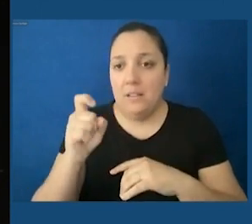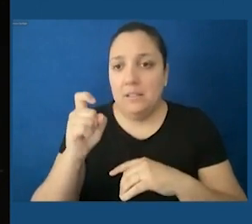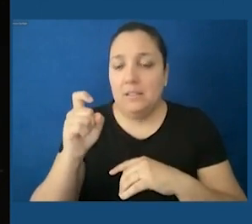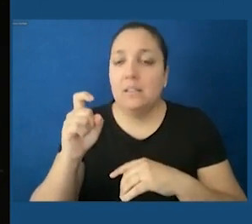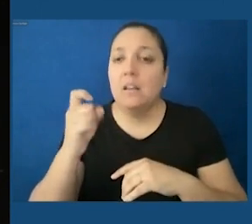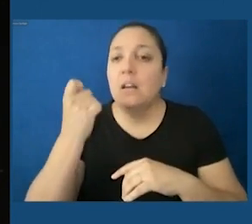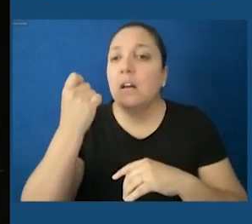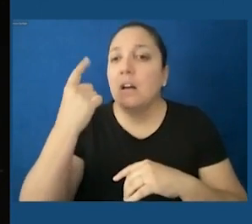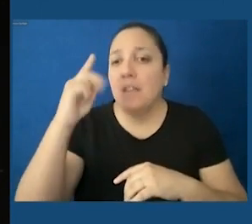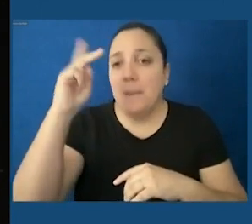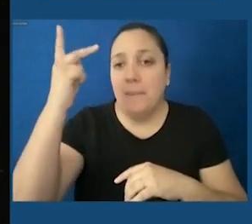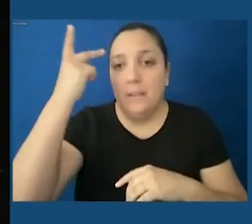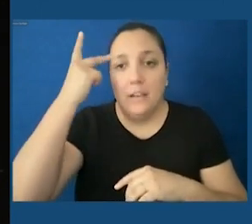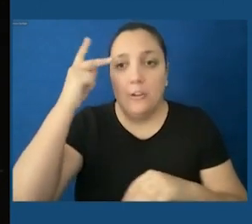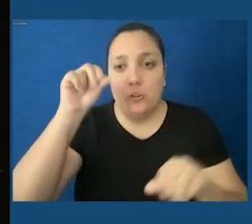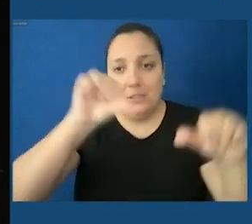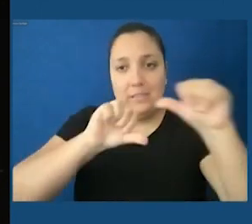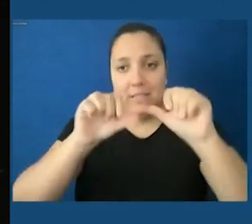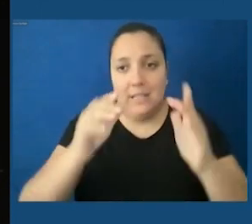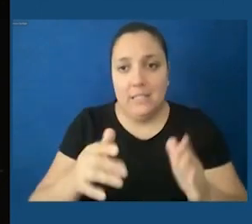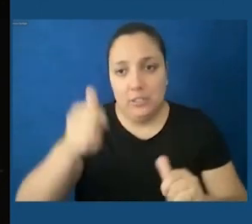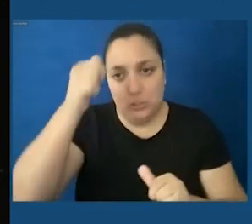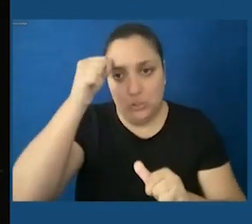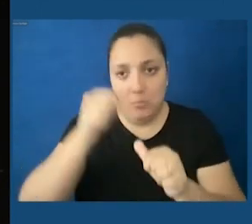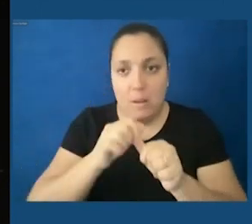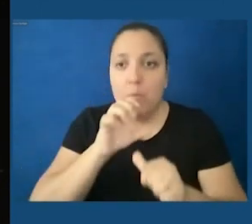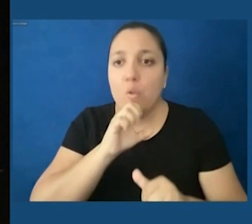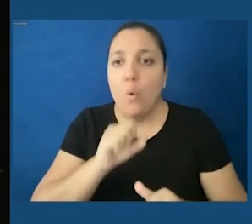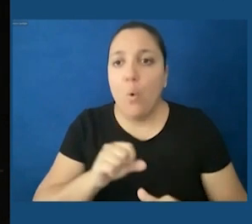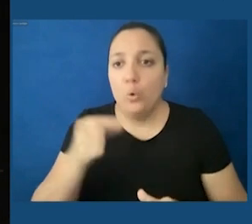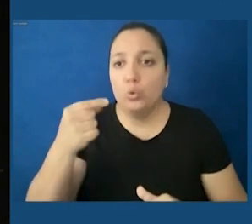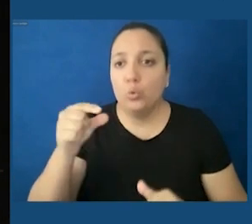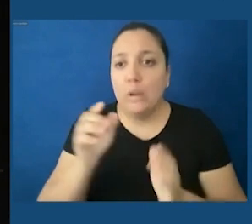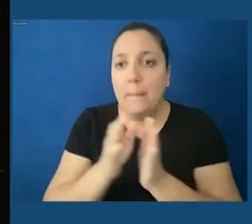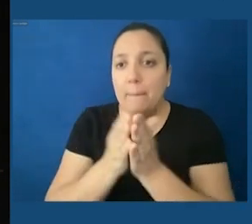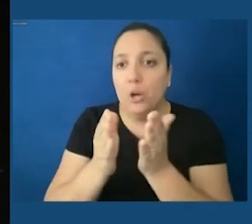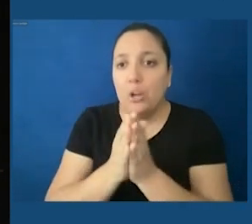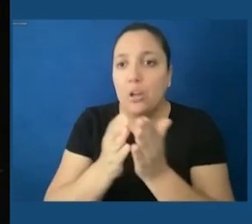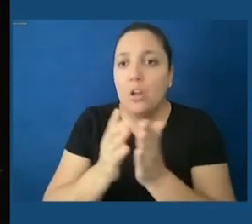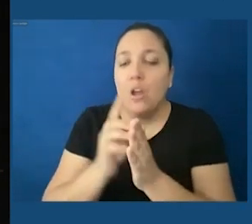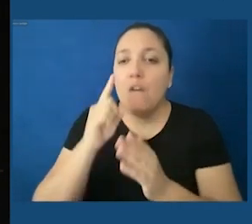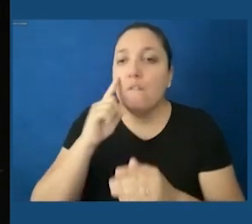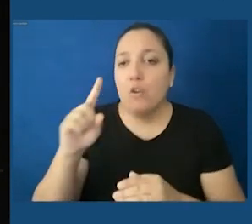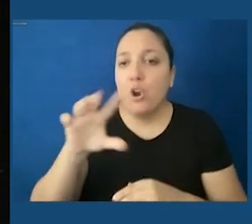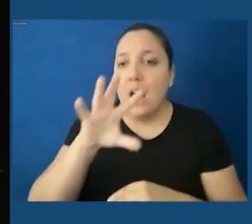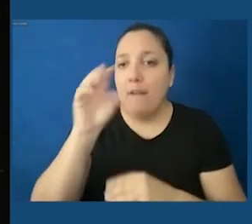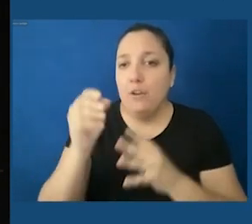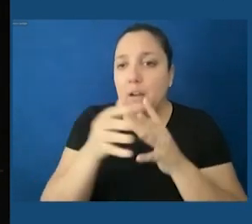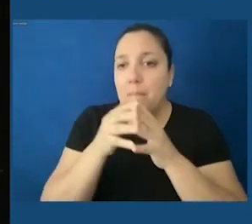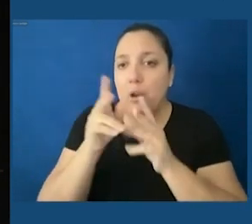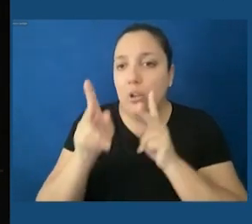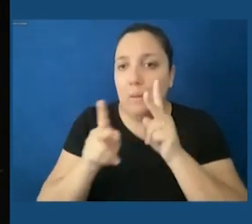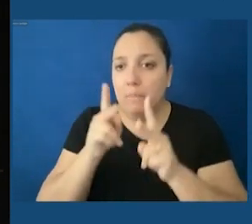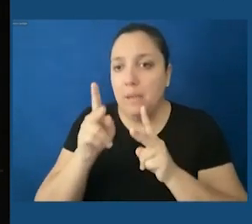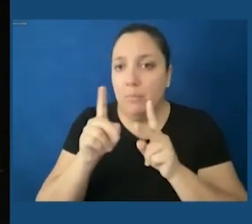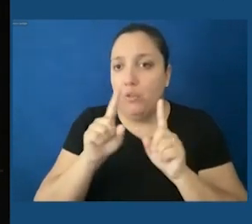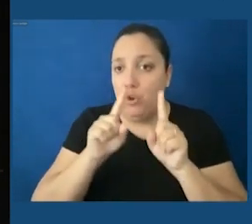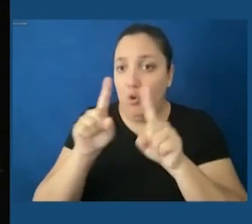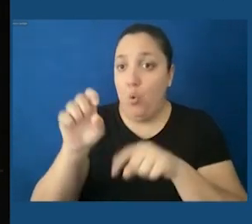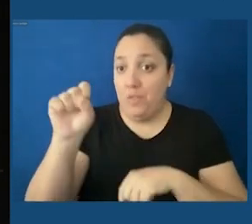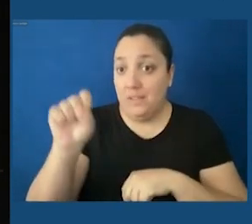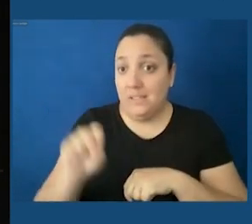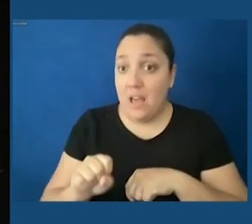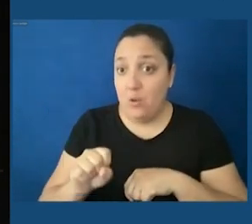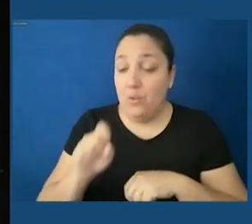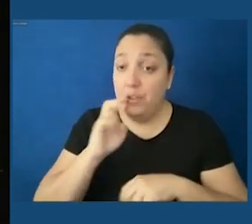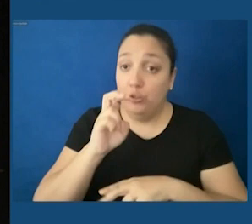of you that are old enough remember the old Green Book for African Americans in the South about where you could stay and where you couldn't, where you could eat and